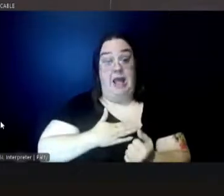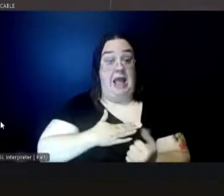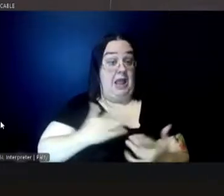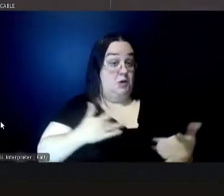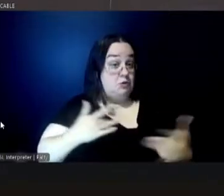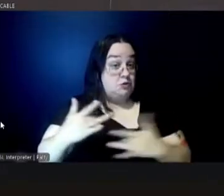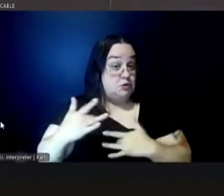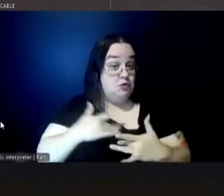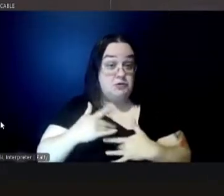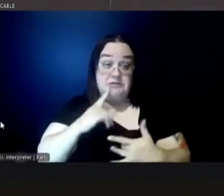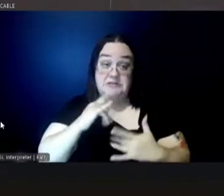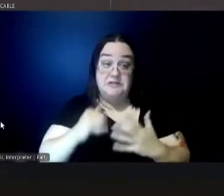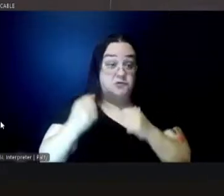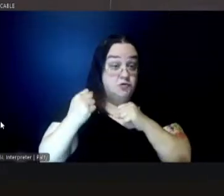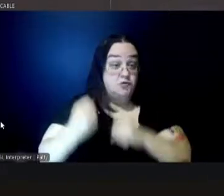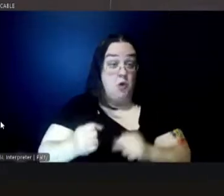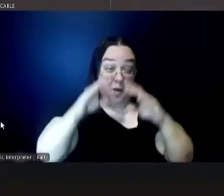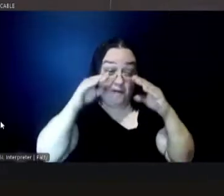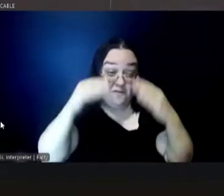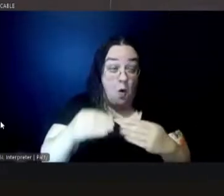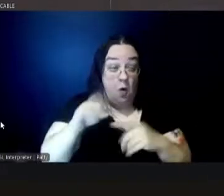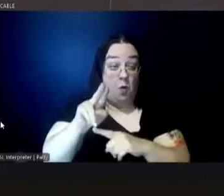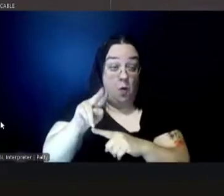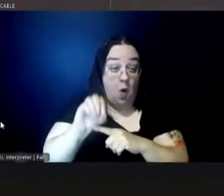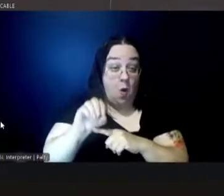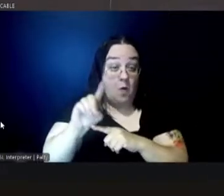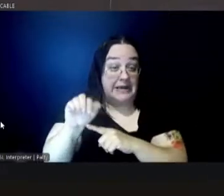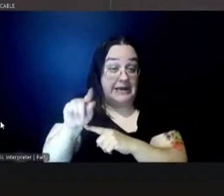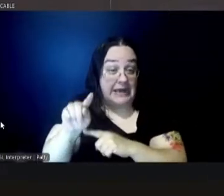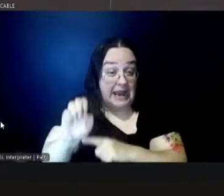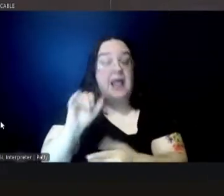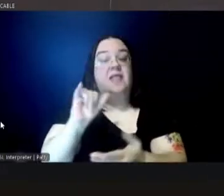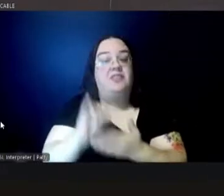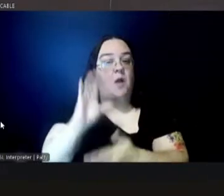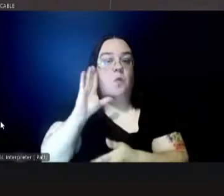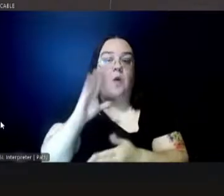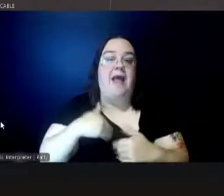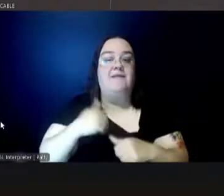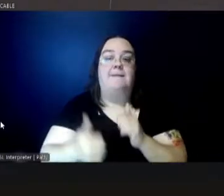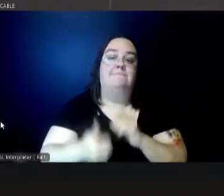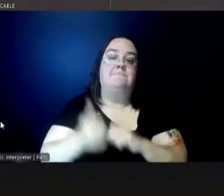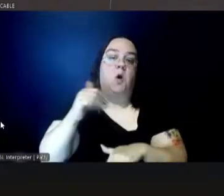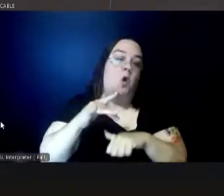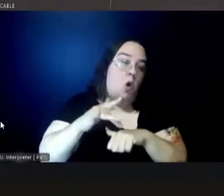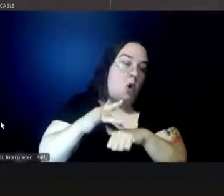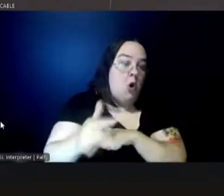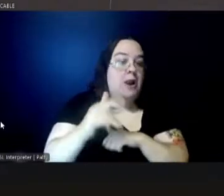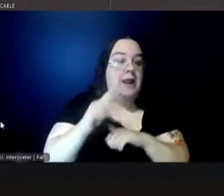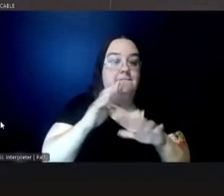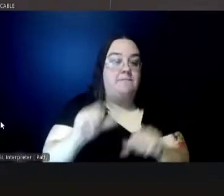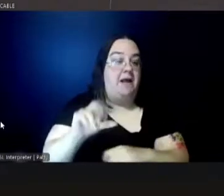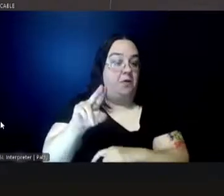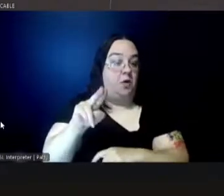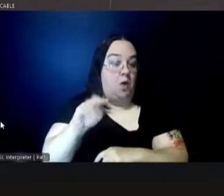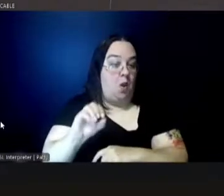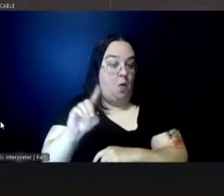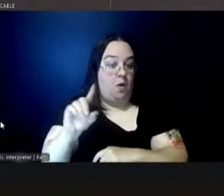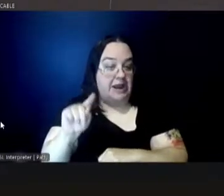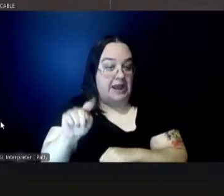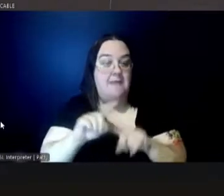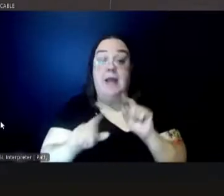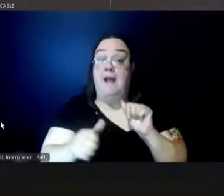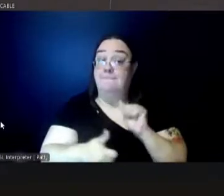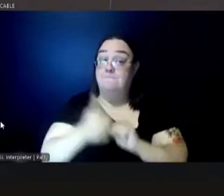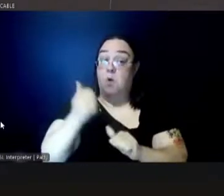we are so focused on this UNO date that we are going to have the earliest possible UNO date, but have most things